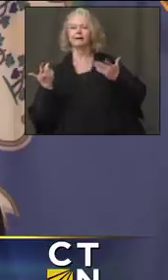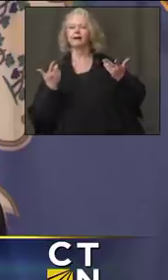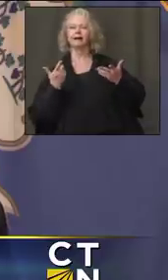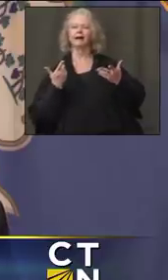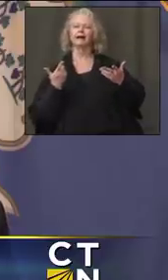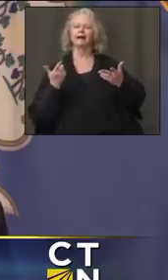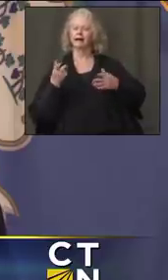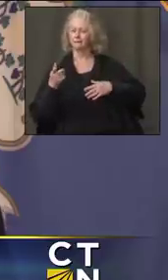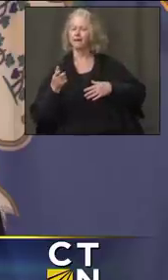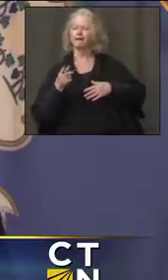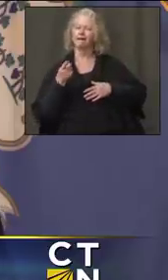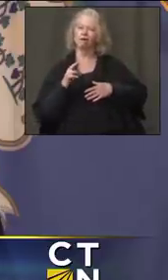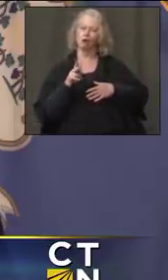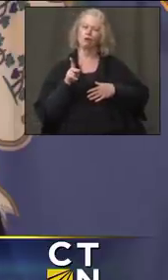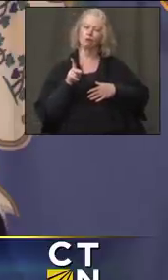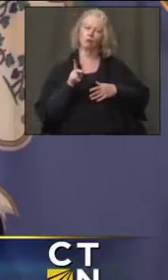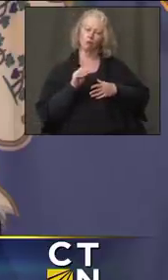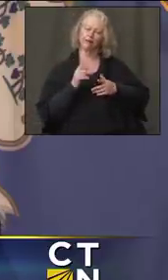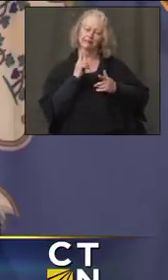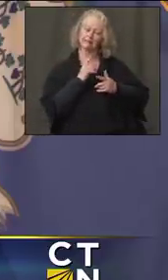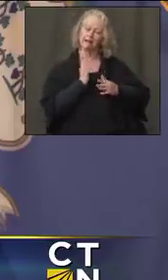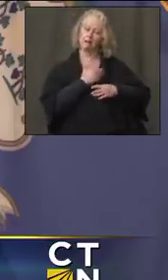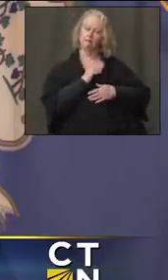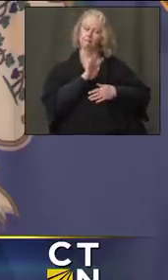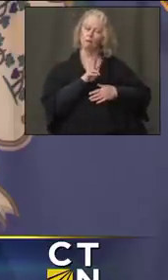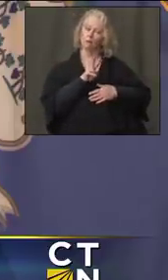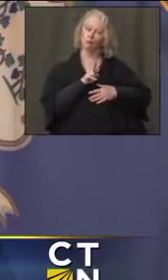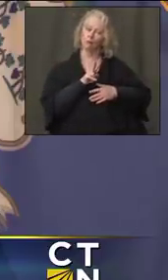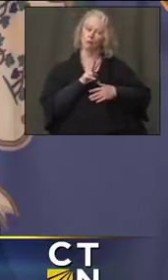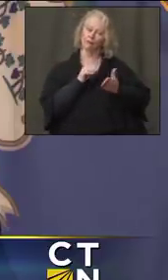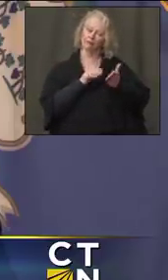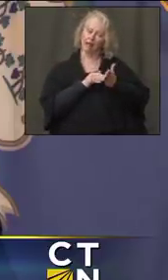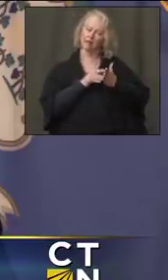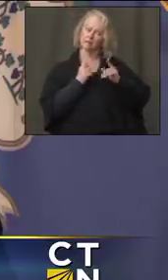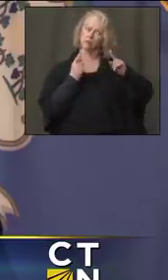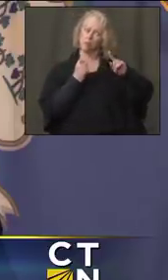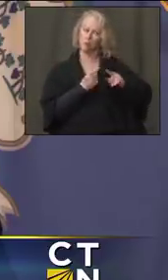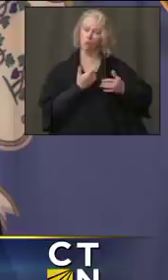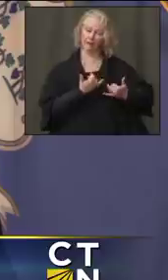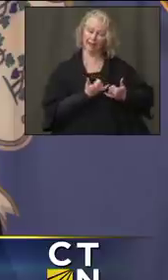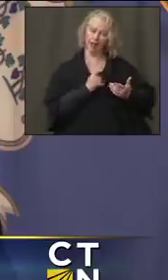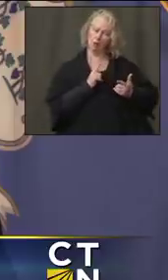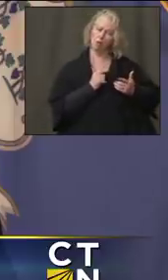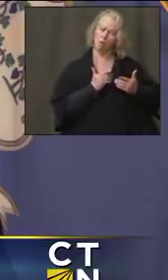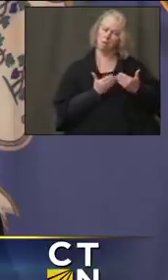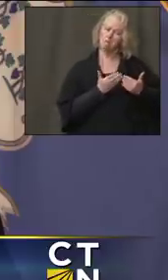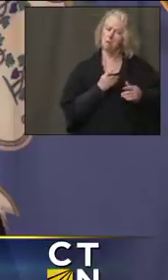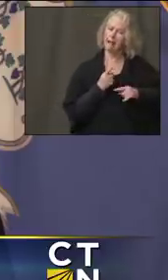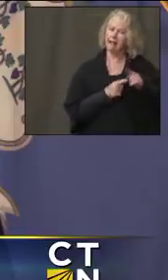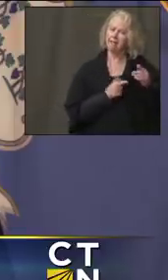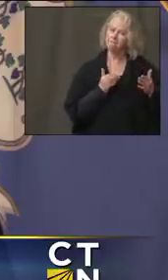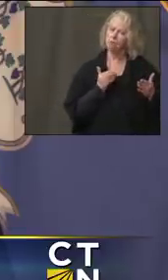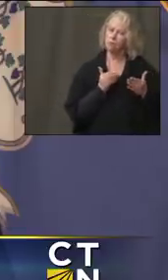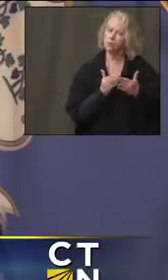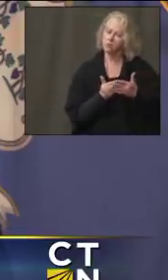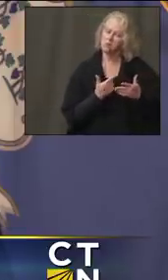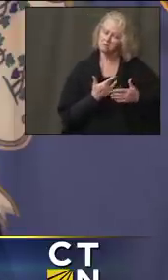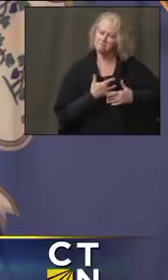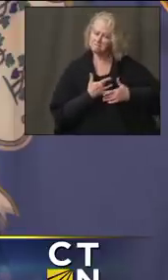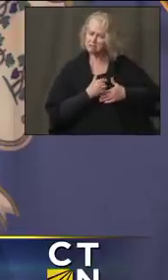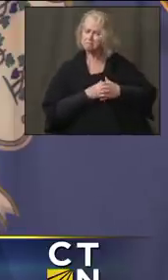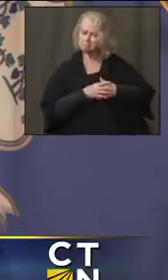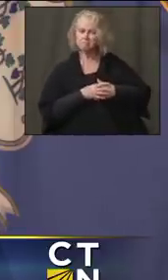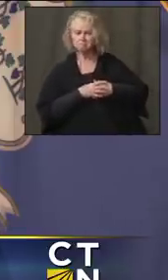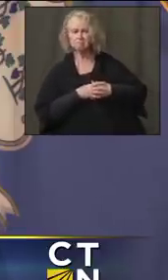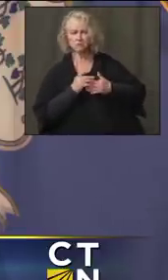explain to me. But we're gunning to get the 42,000 tests. I think we're over halfway there now. And Josh and I feel pretty confident